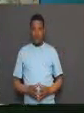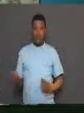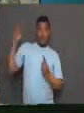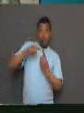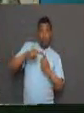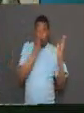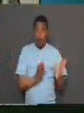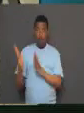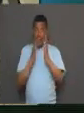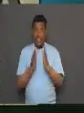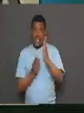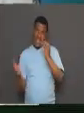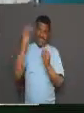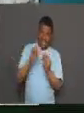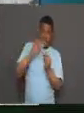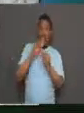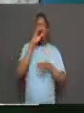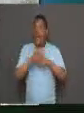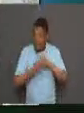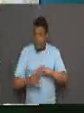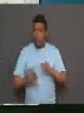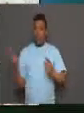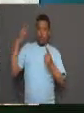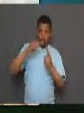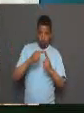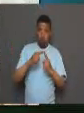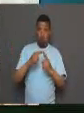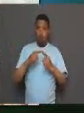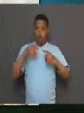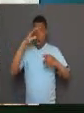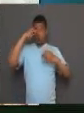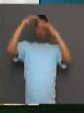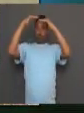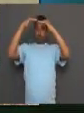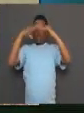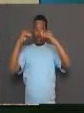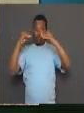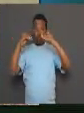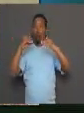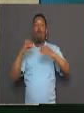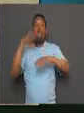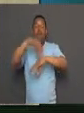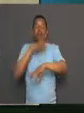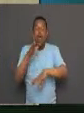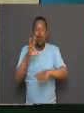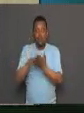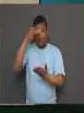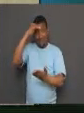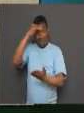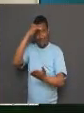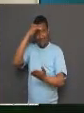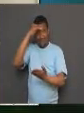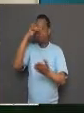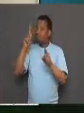to provide increased access to adult and non-formal education